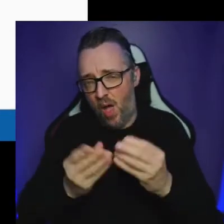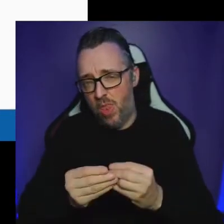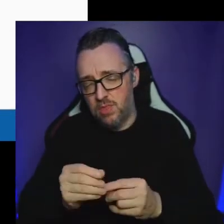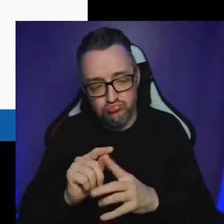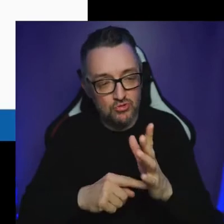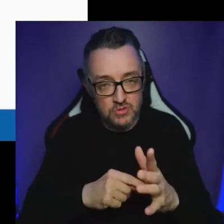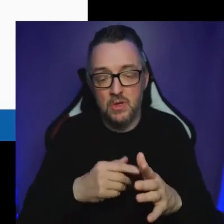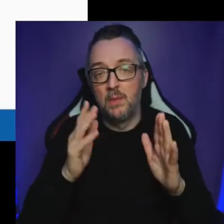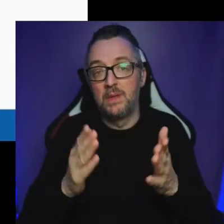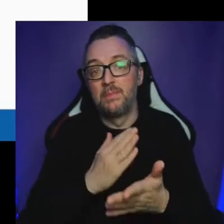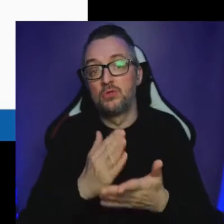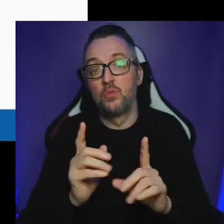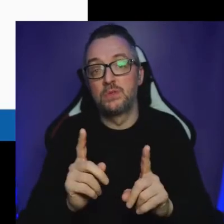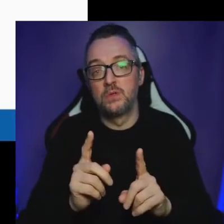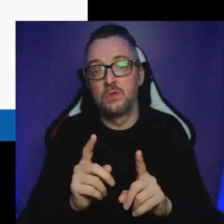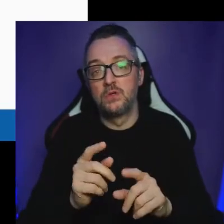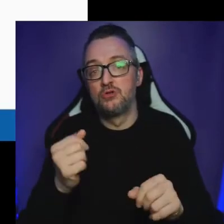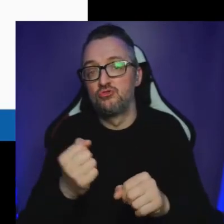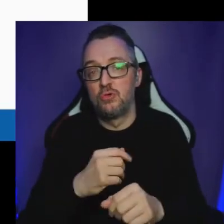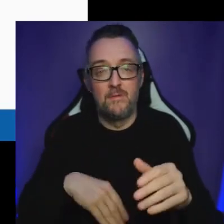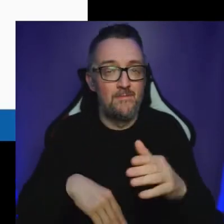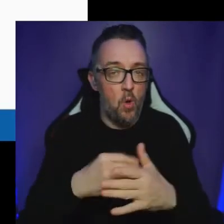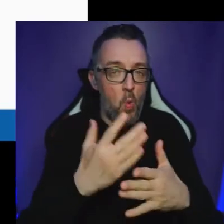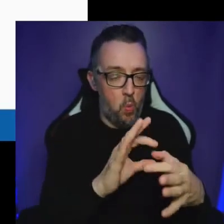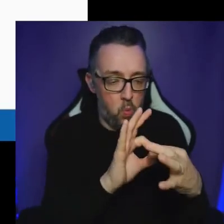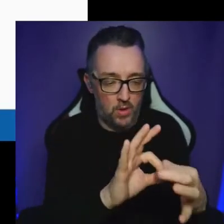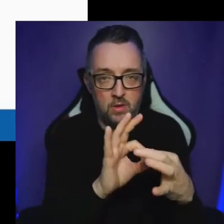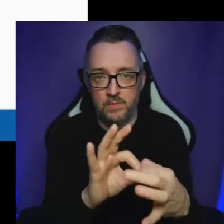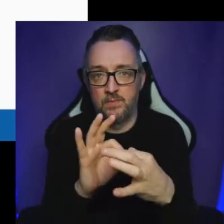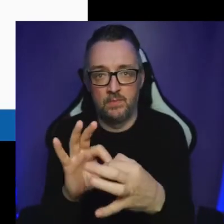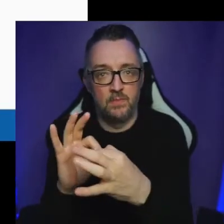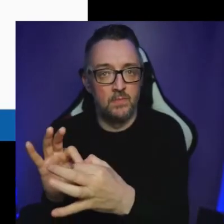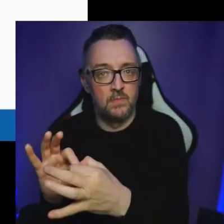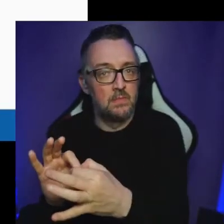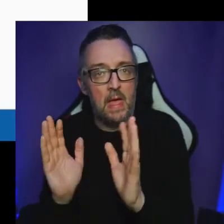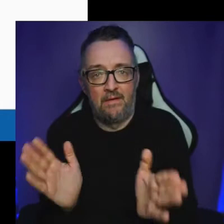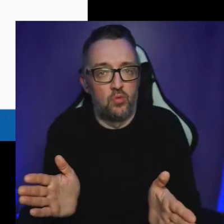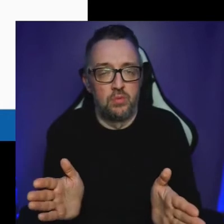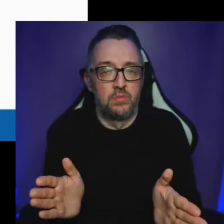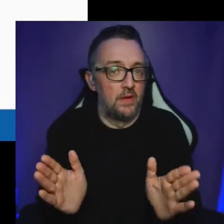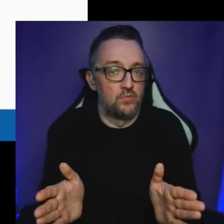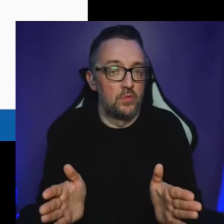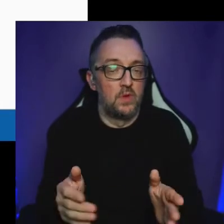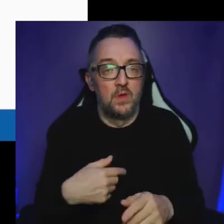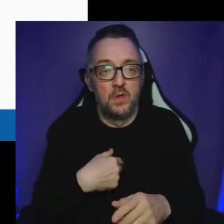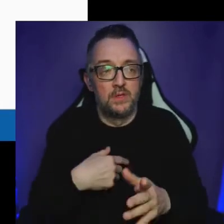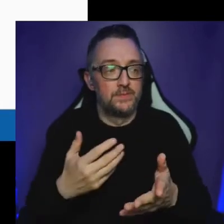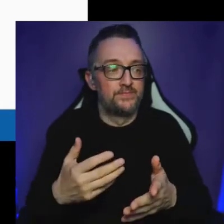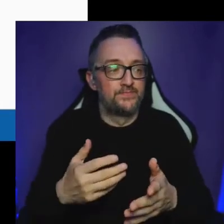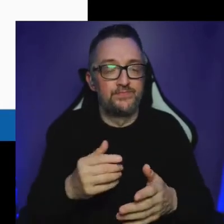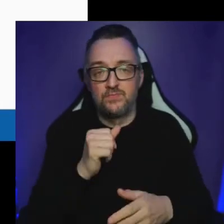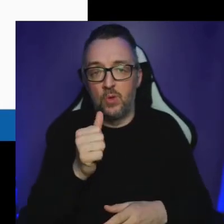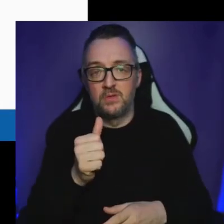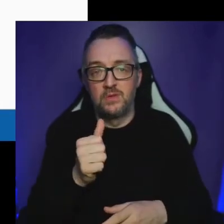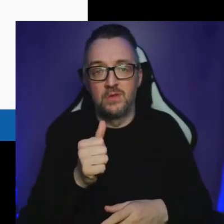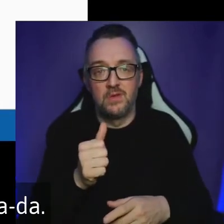we need to be able to do is do them all in collaboration with people. We shouldn't at any point be kind of going off